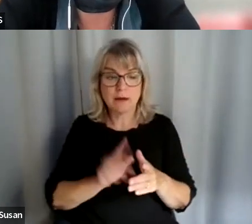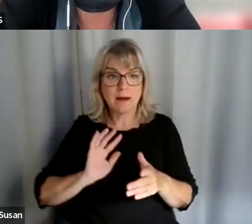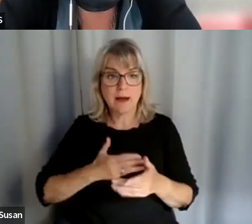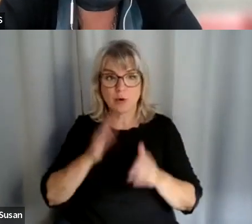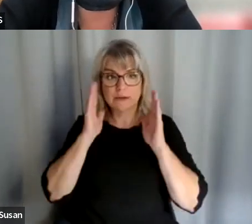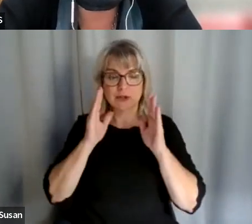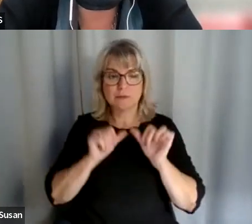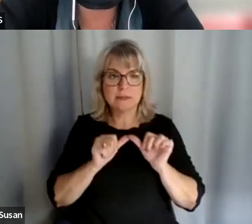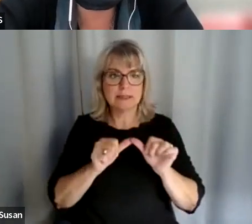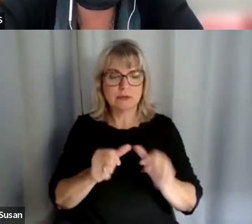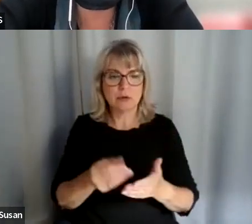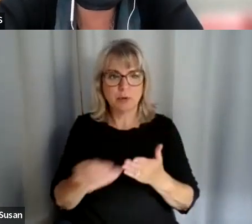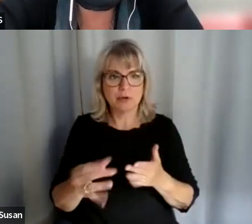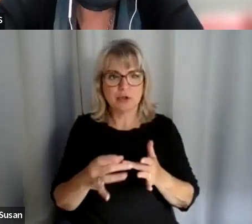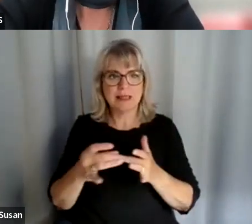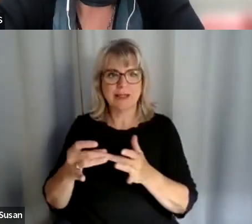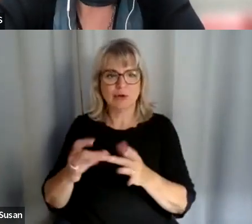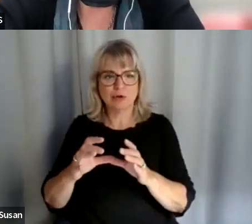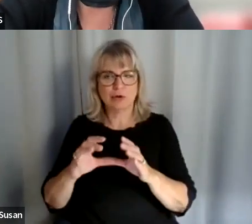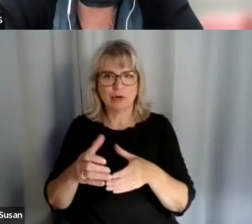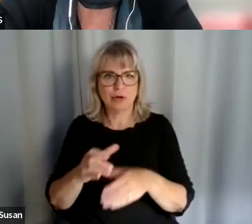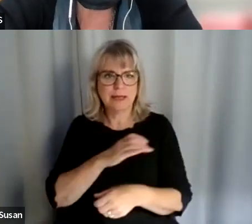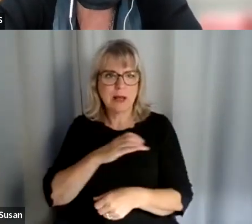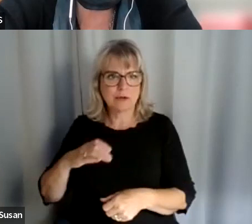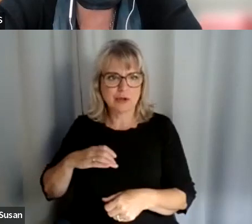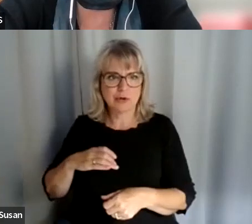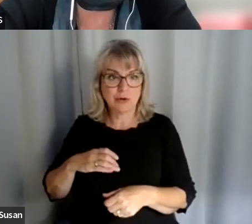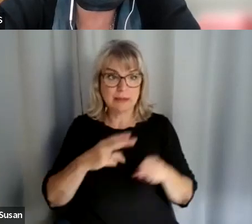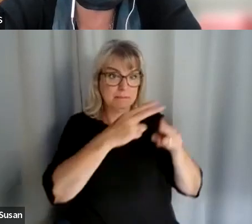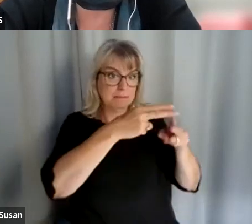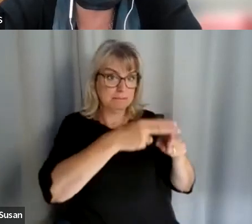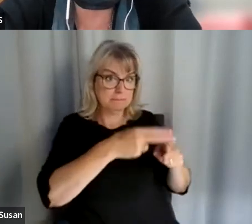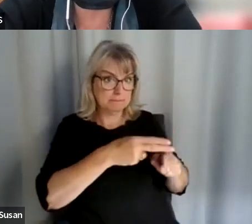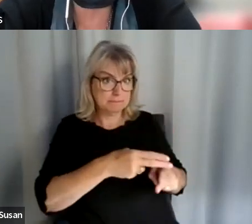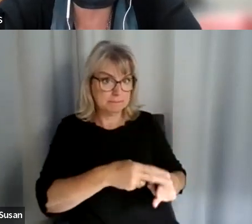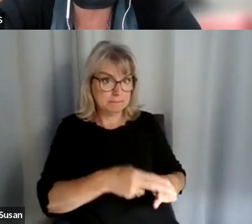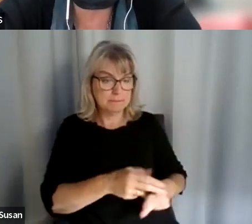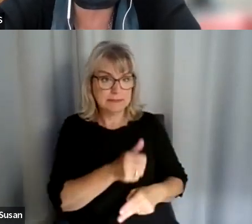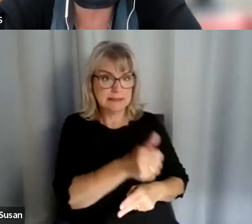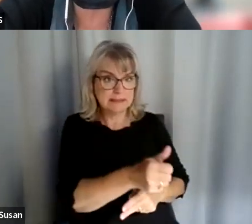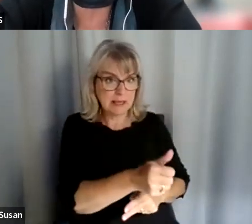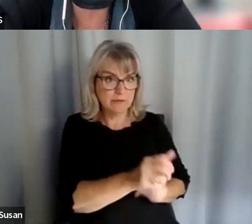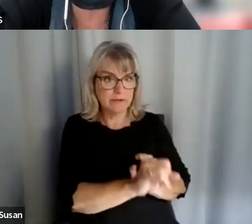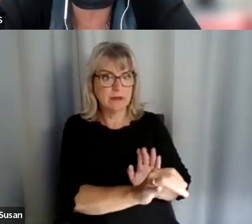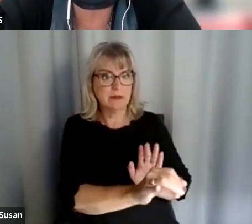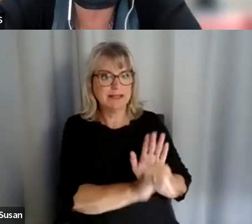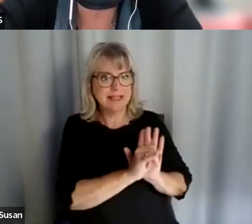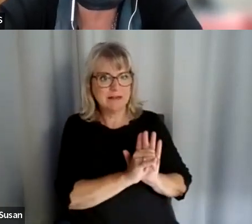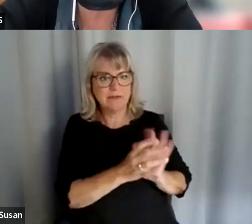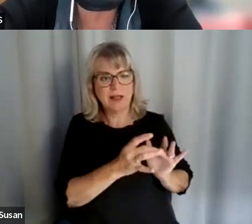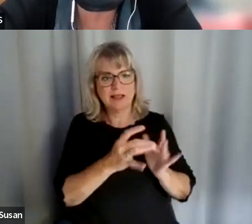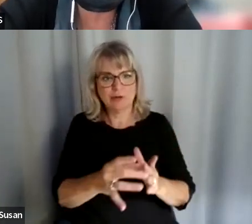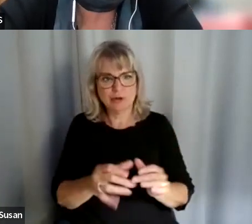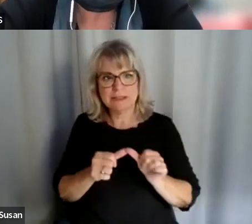the Sustainable Purchasing Leadership Council and looking at their membership. These are self-identified leaders in